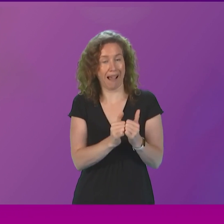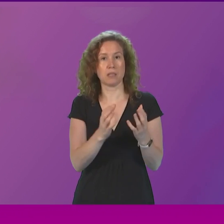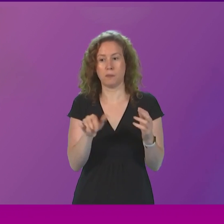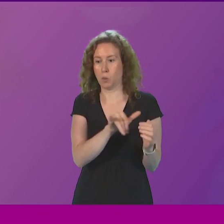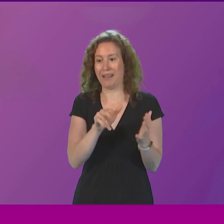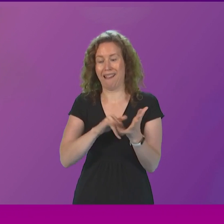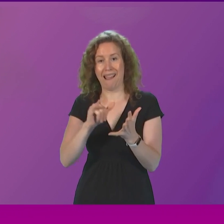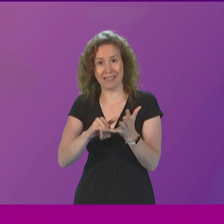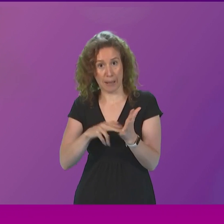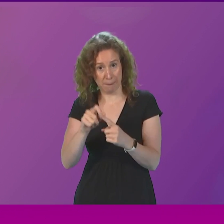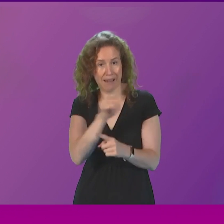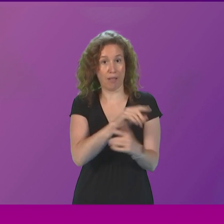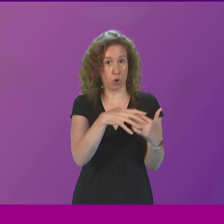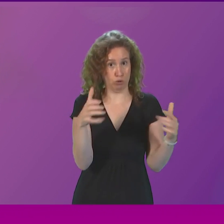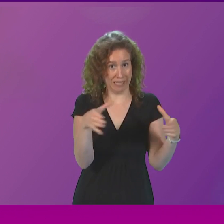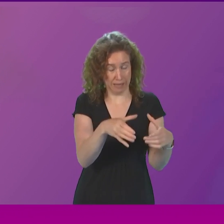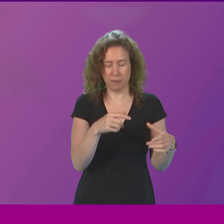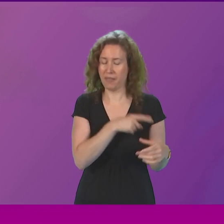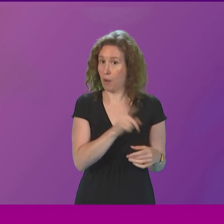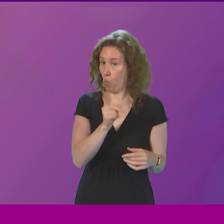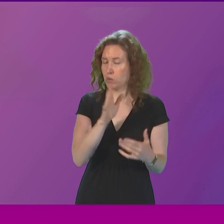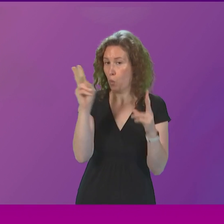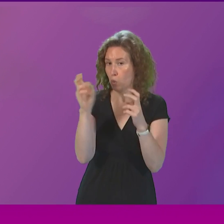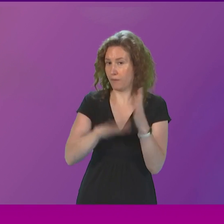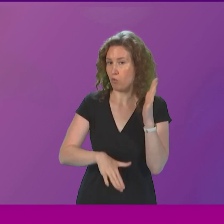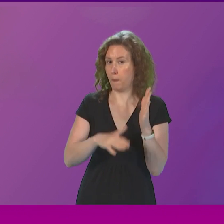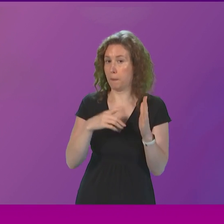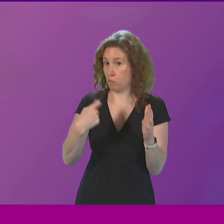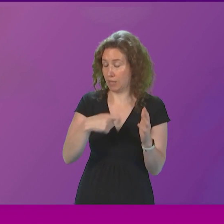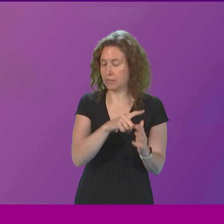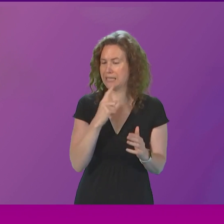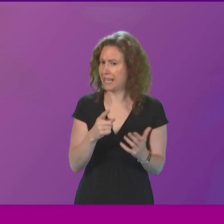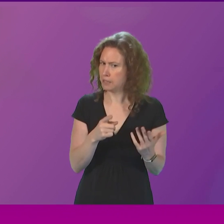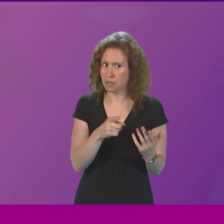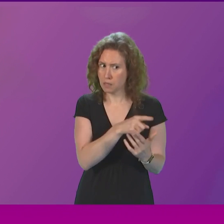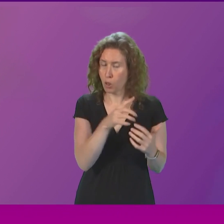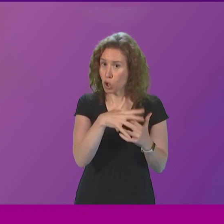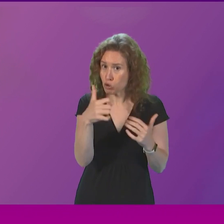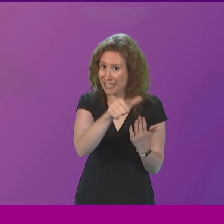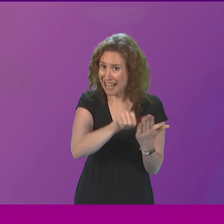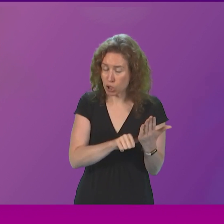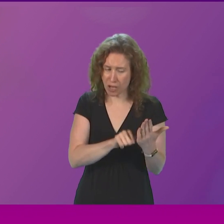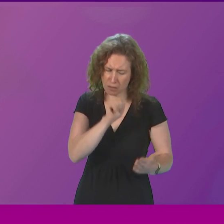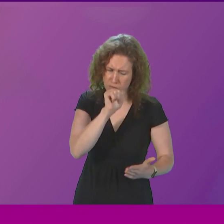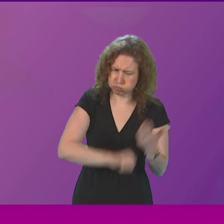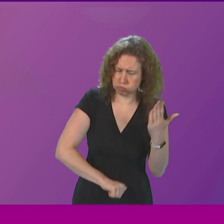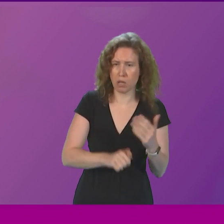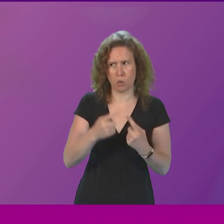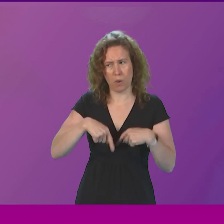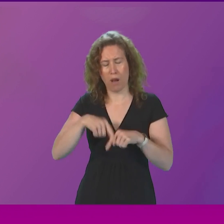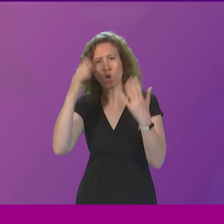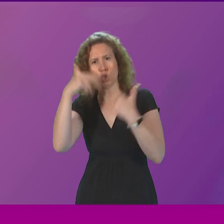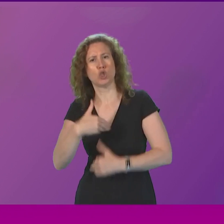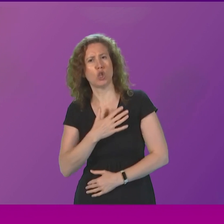They warned, and this is a quote from NFU President Martin Kennedy, "Hardening of the Green agenda is giving cause for serious